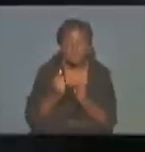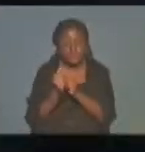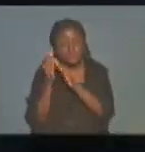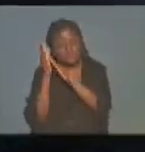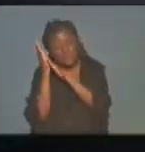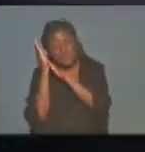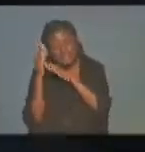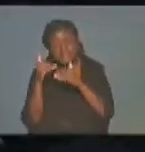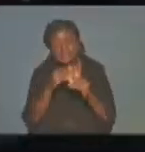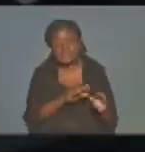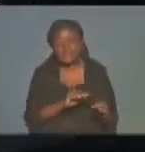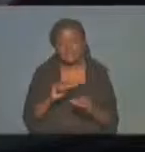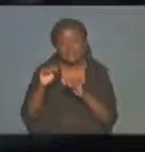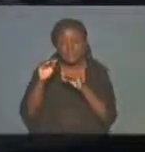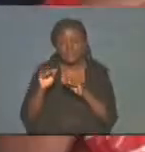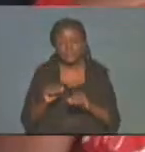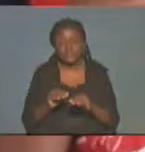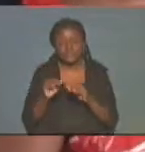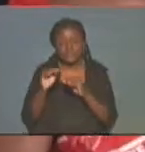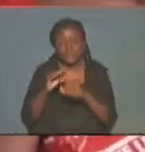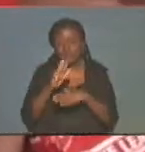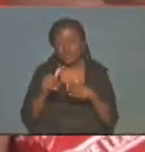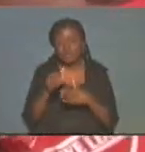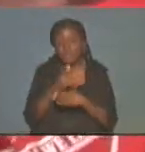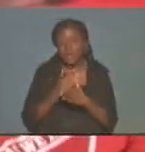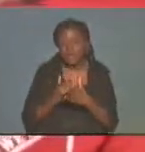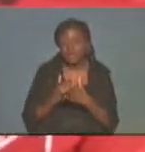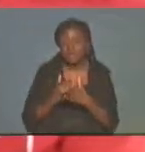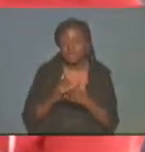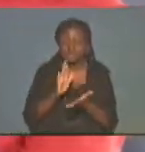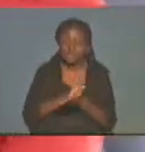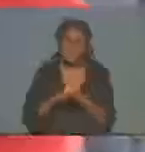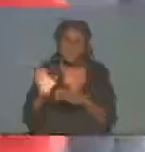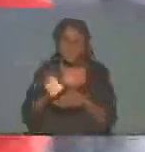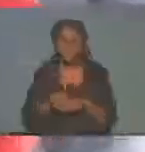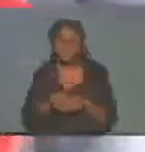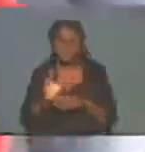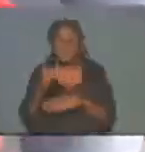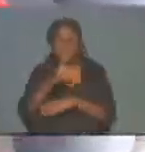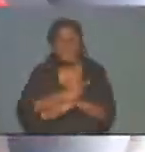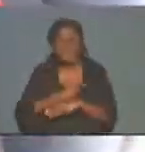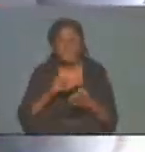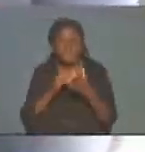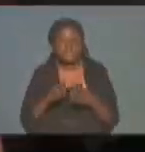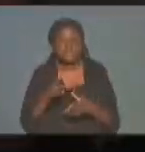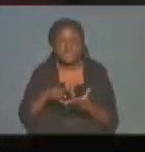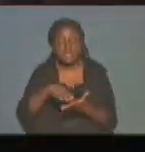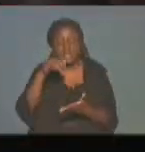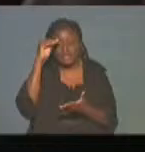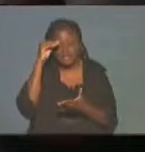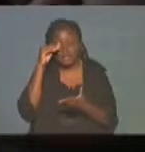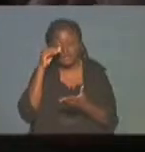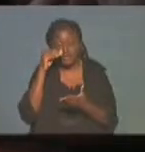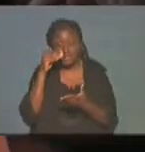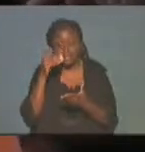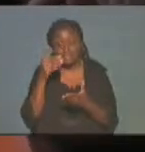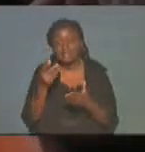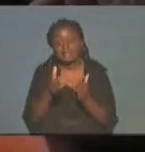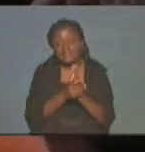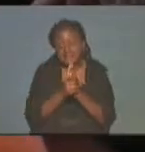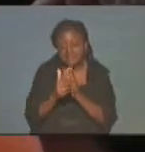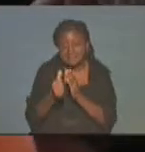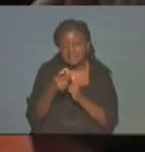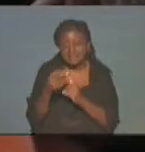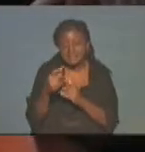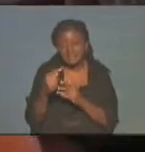best. It's all a part of the school's Career Day, where students are learning the tricks of the trade firsthand. We wanted to show the children that they are